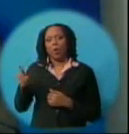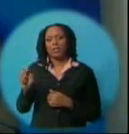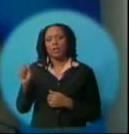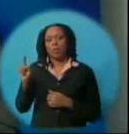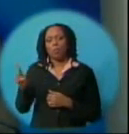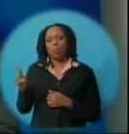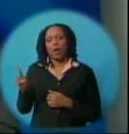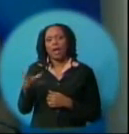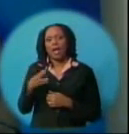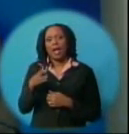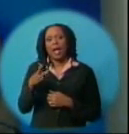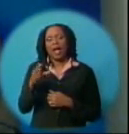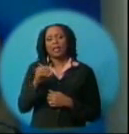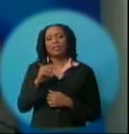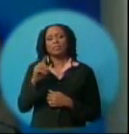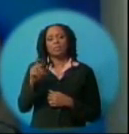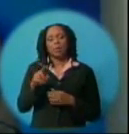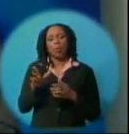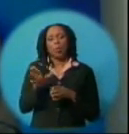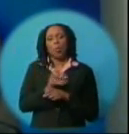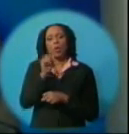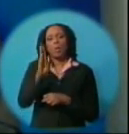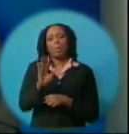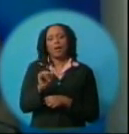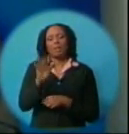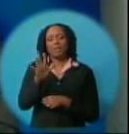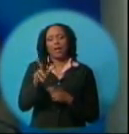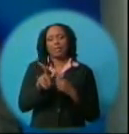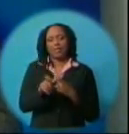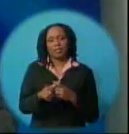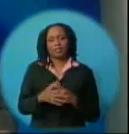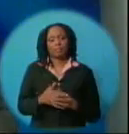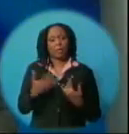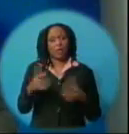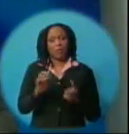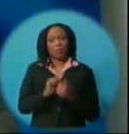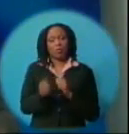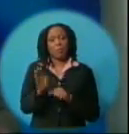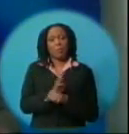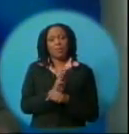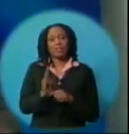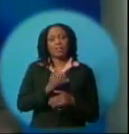101 for Zimbabwe to win by 5 runs. And that's it for sports. The business report is up next.